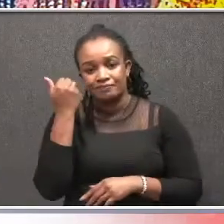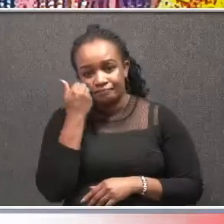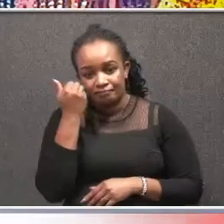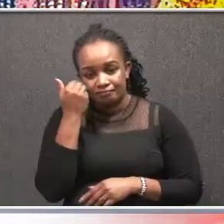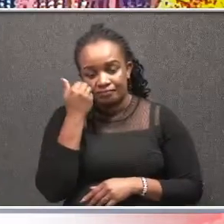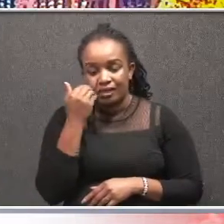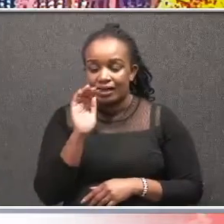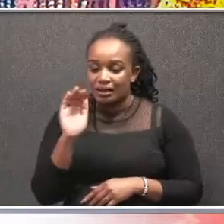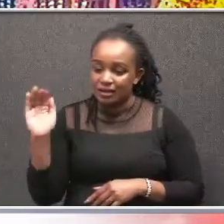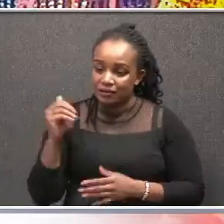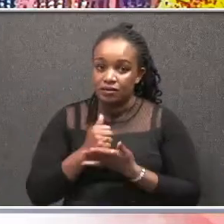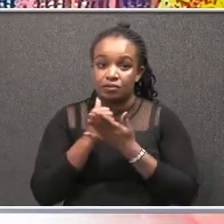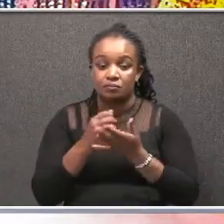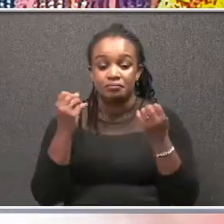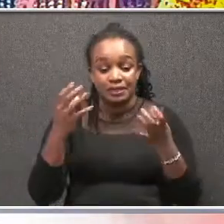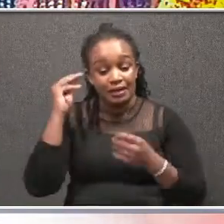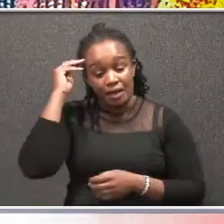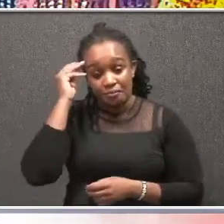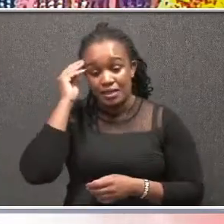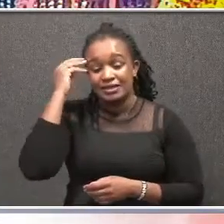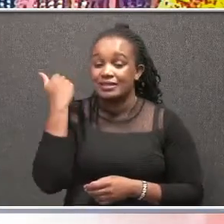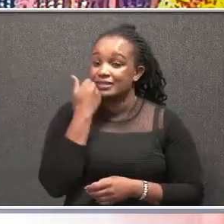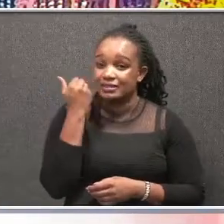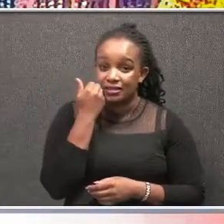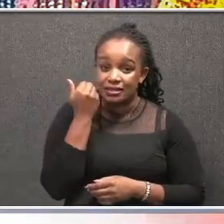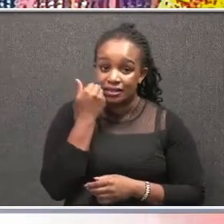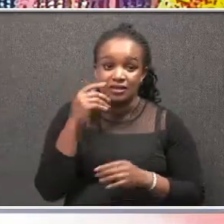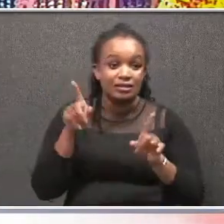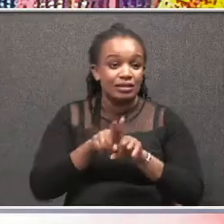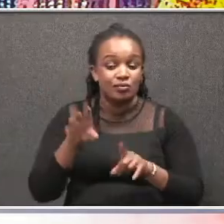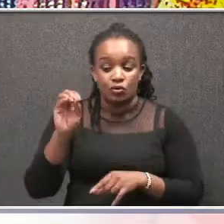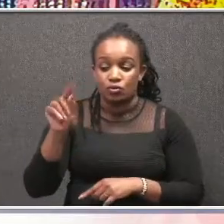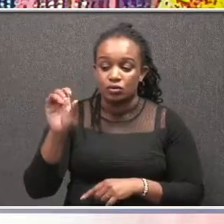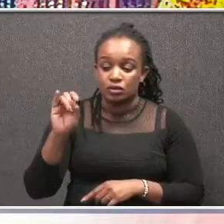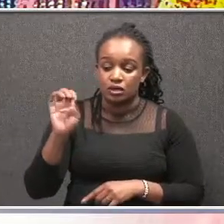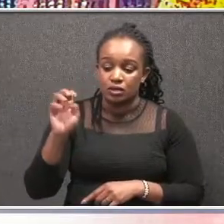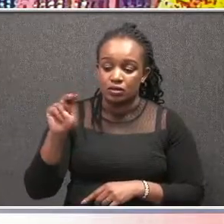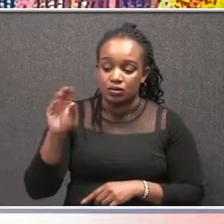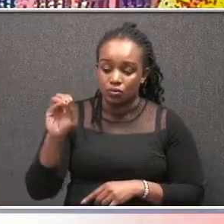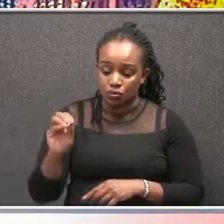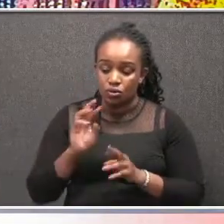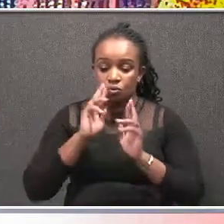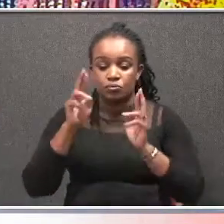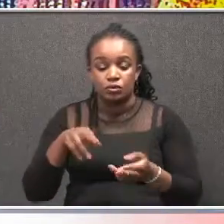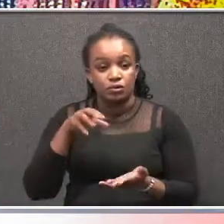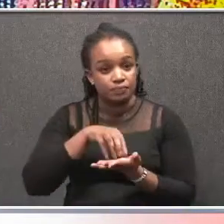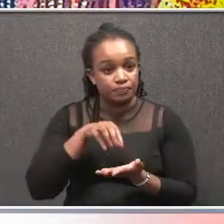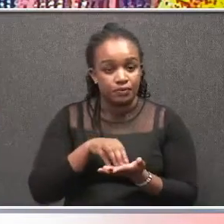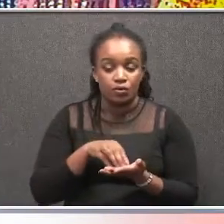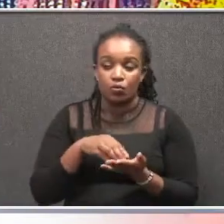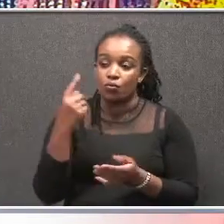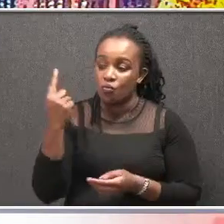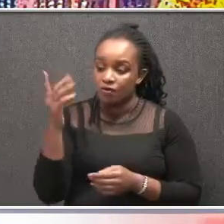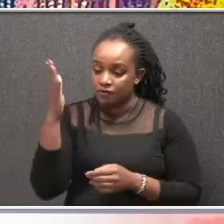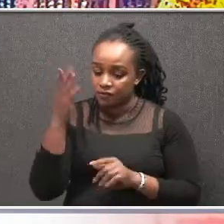hospitals are mentally ill. As Lavin Otieno now reports, of the cases, only one out of four